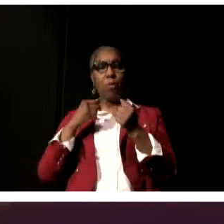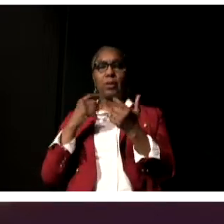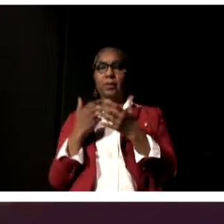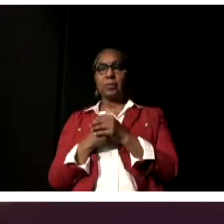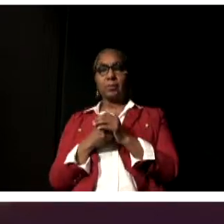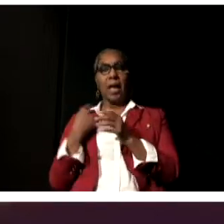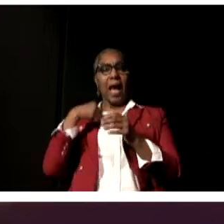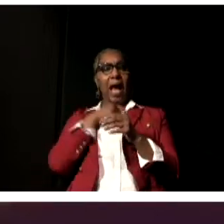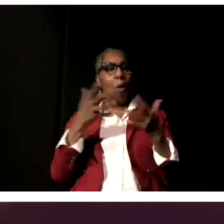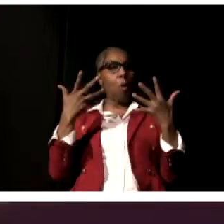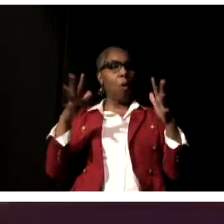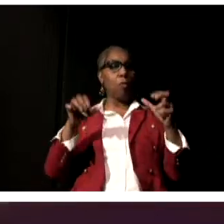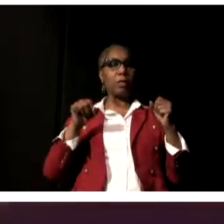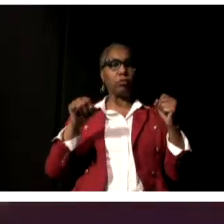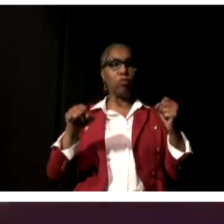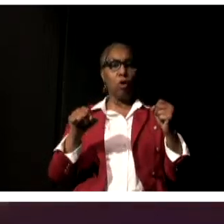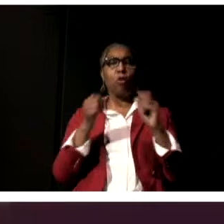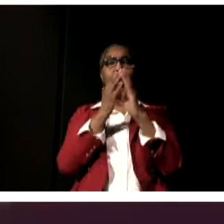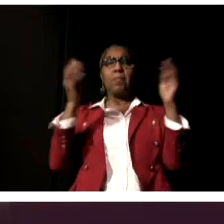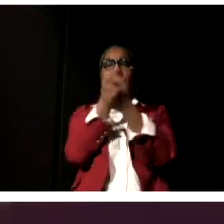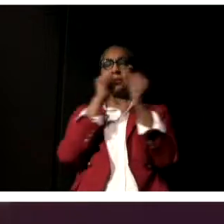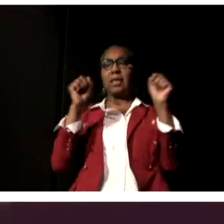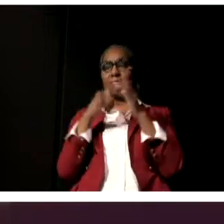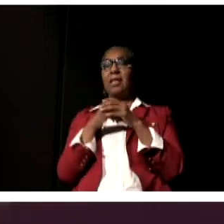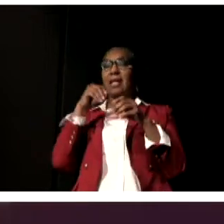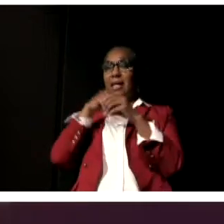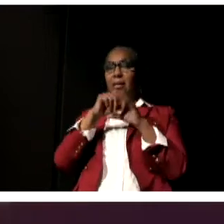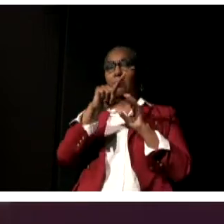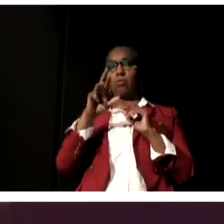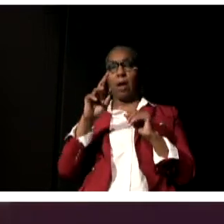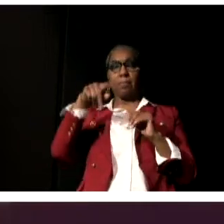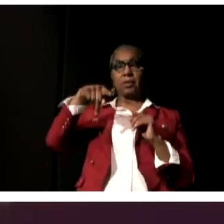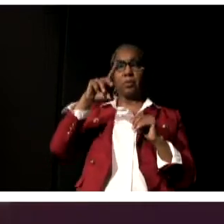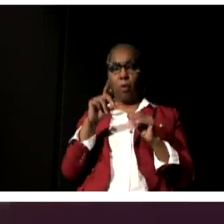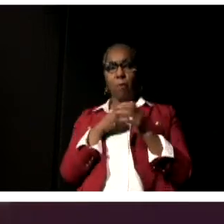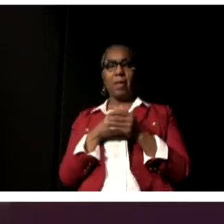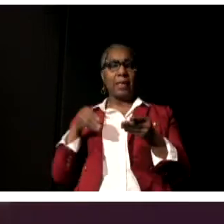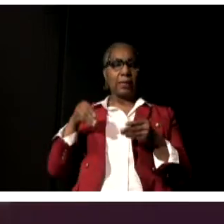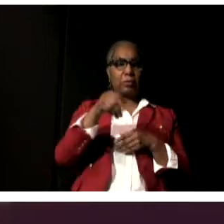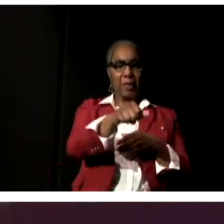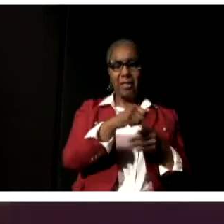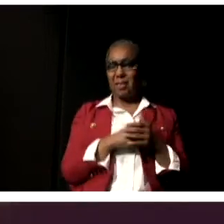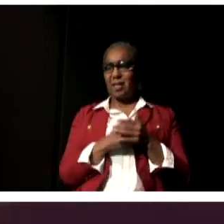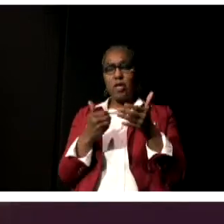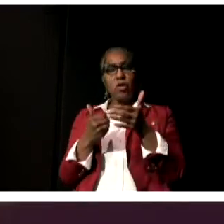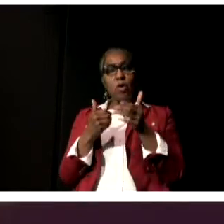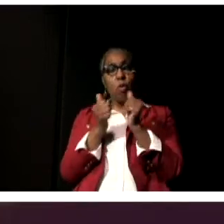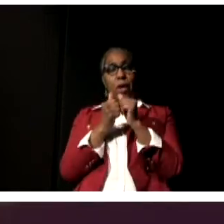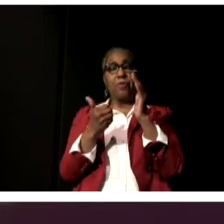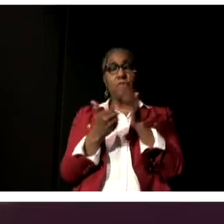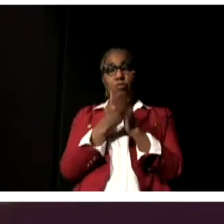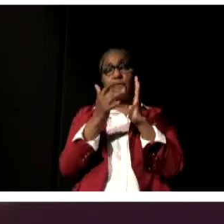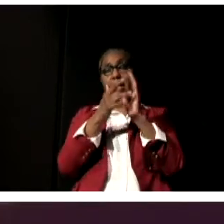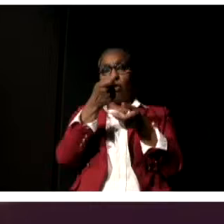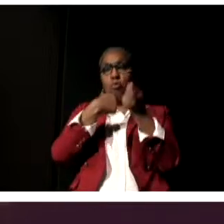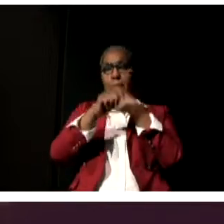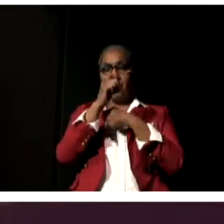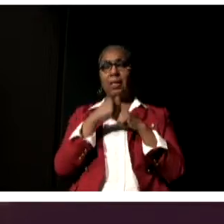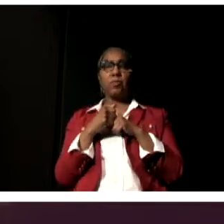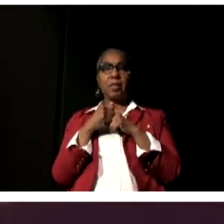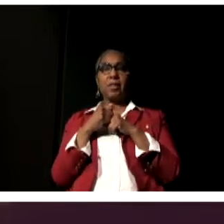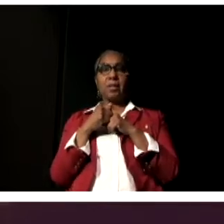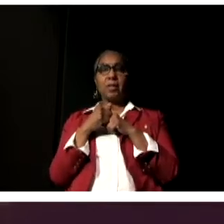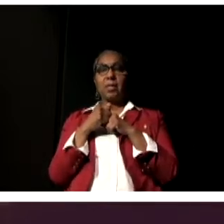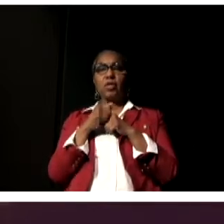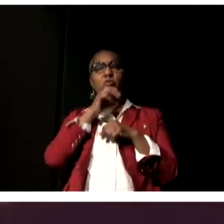already strong public safety within the Little Rock Police Department, spending with new technology and replacement to